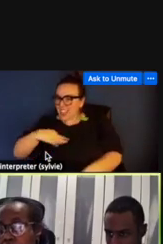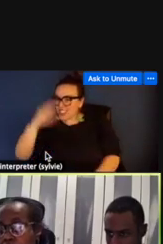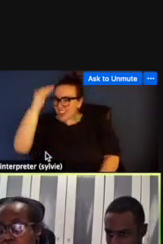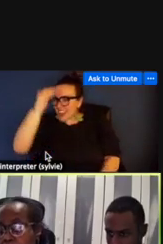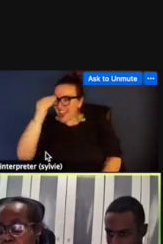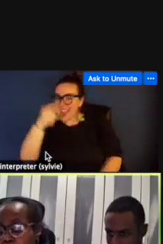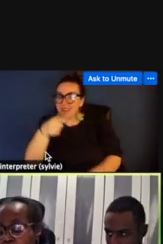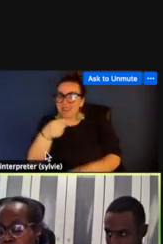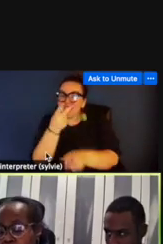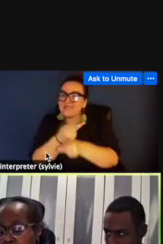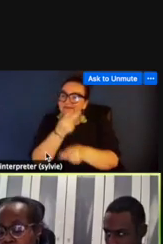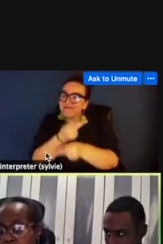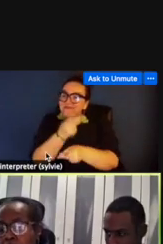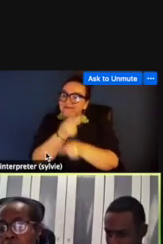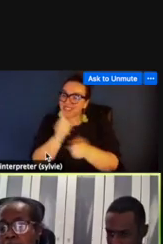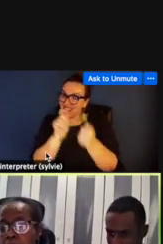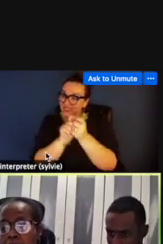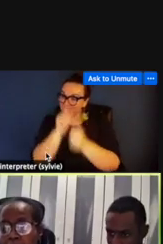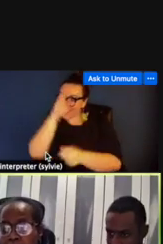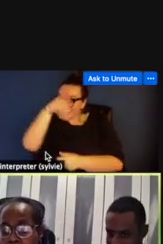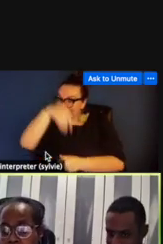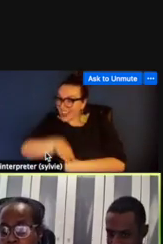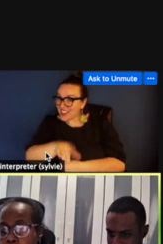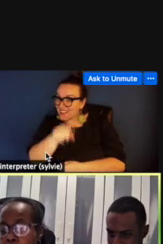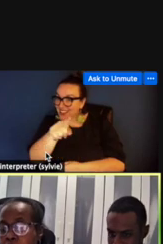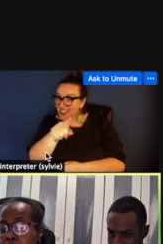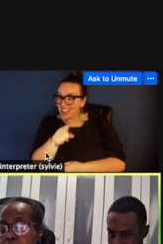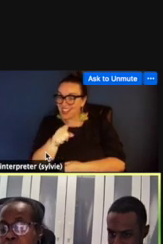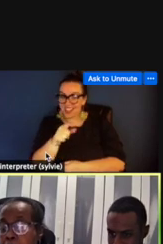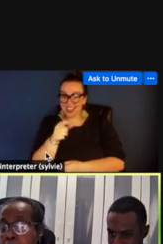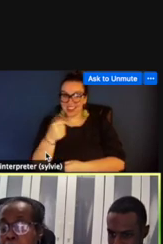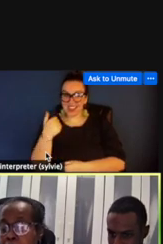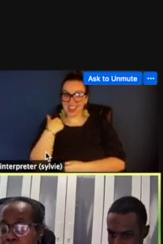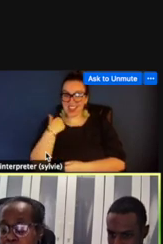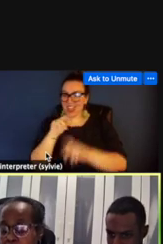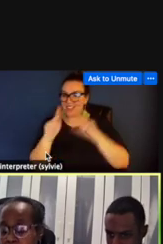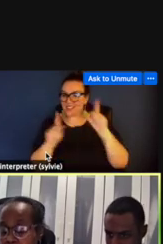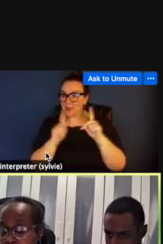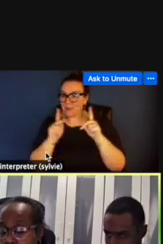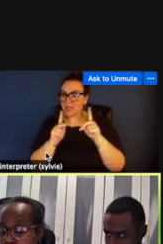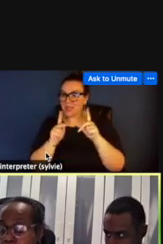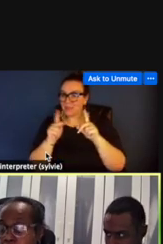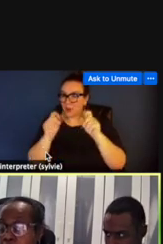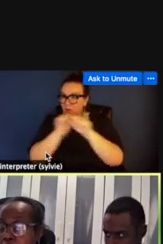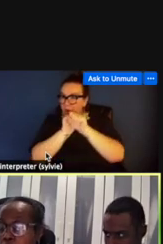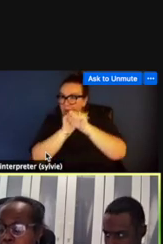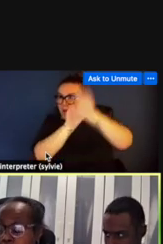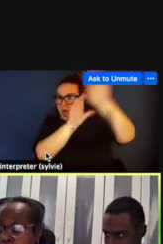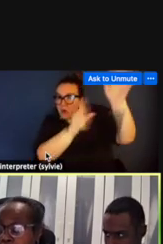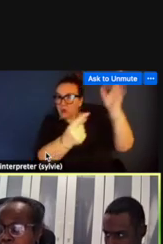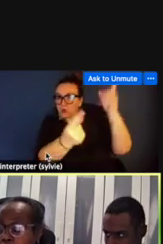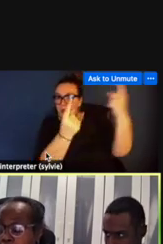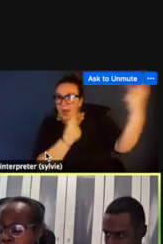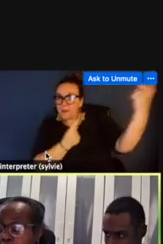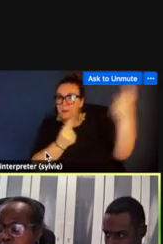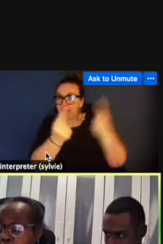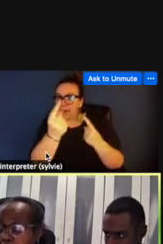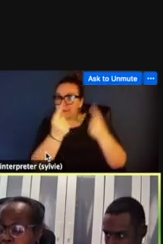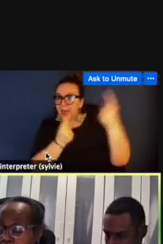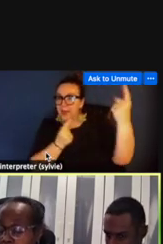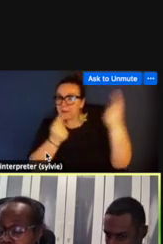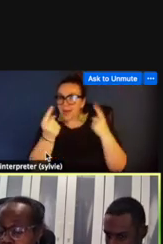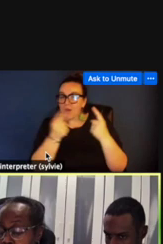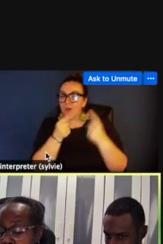the caretaker of that particular elephant. They get people, they say, from the mountains of Thailand because they can speak the language